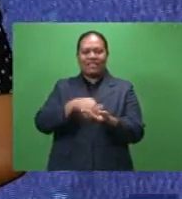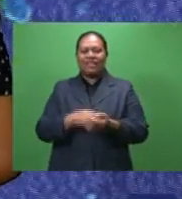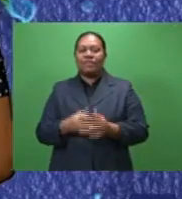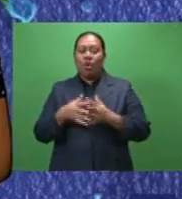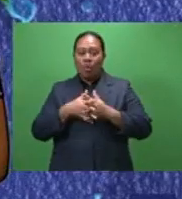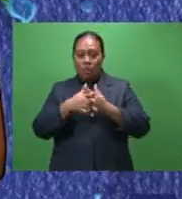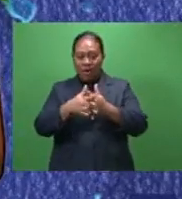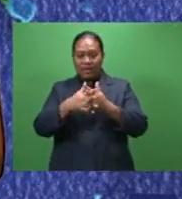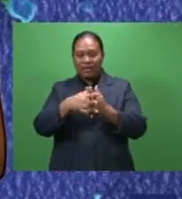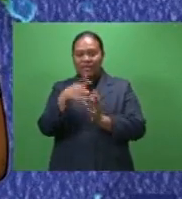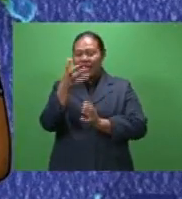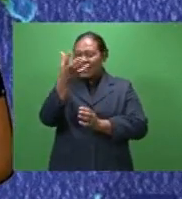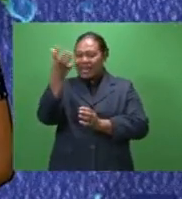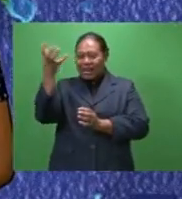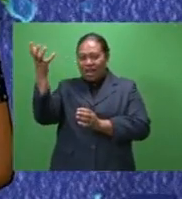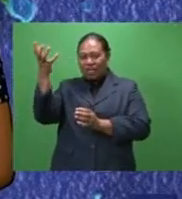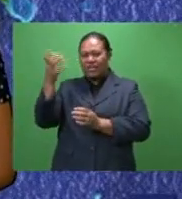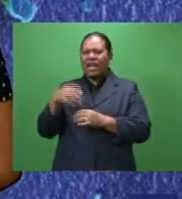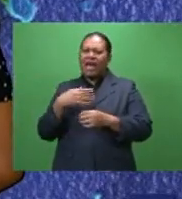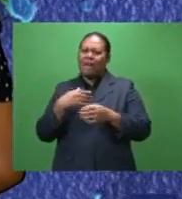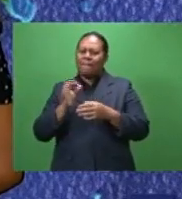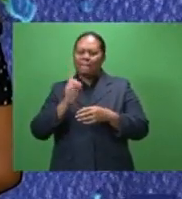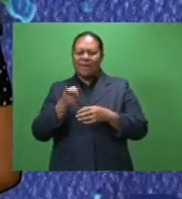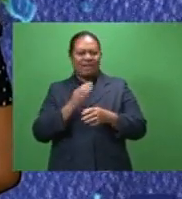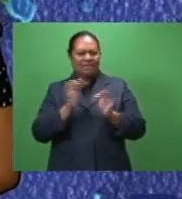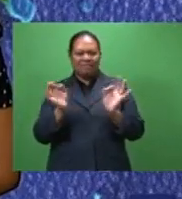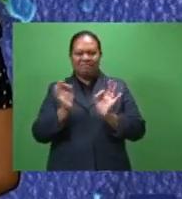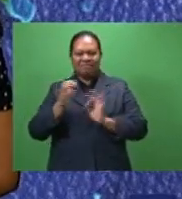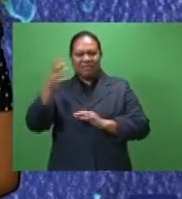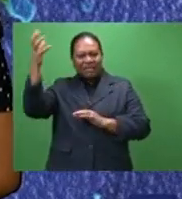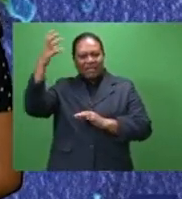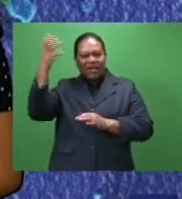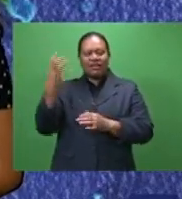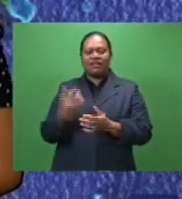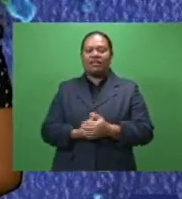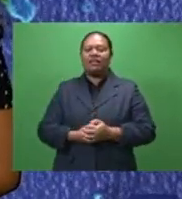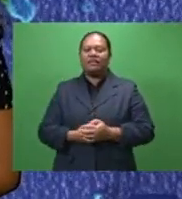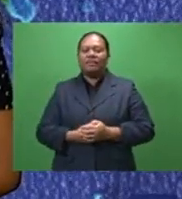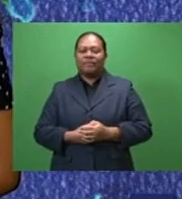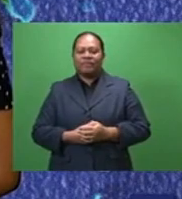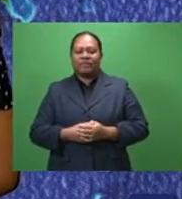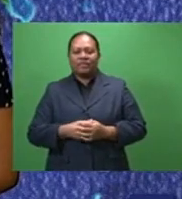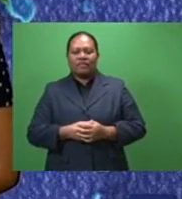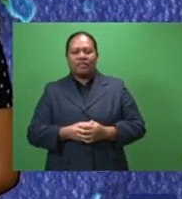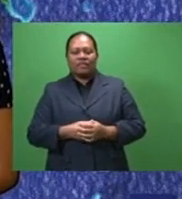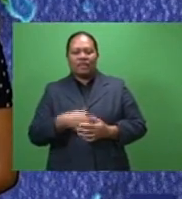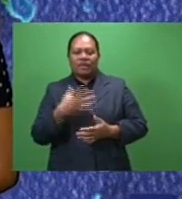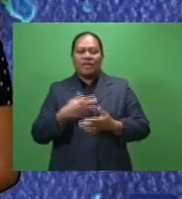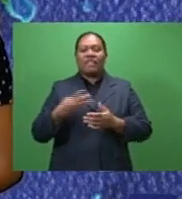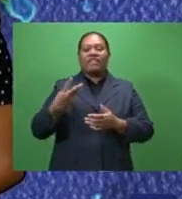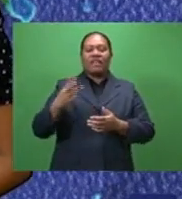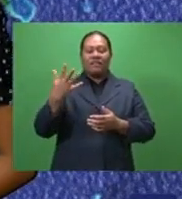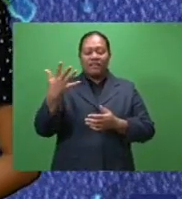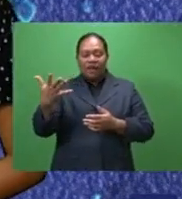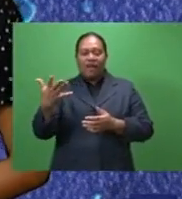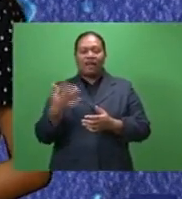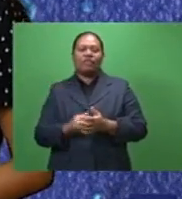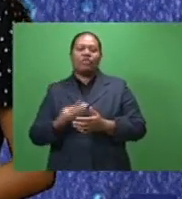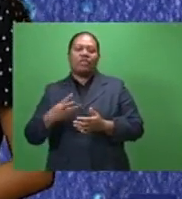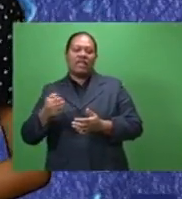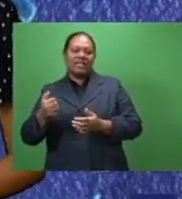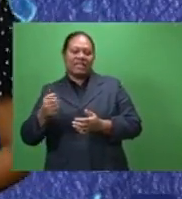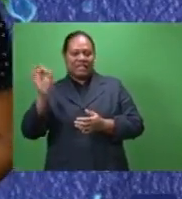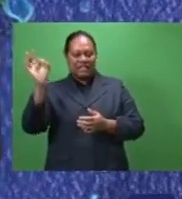west, cloudy periods instead of sunshine. The temperatures were not otherwise. It switched between 35 to 36